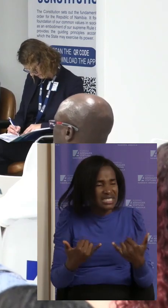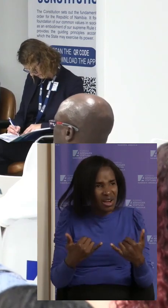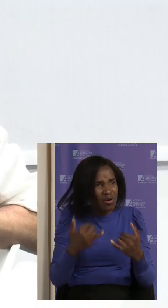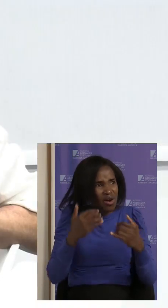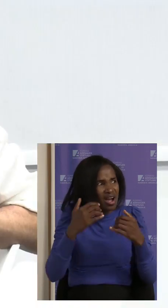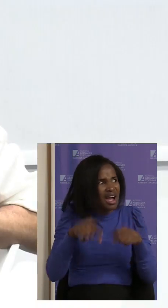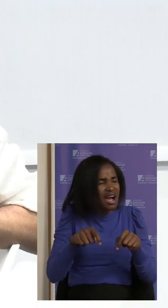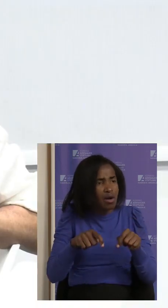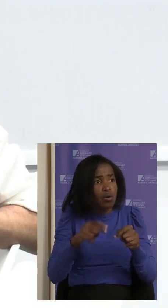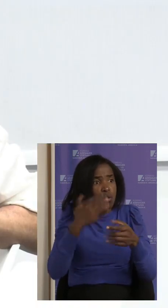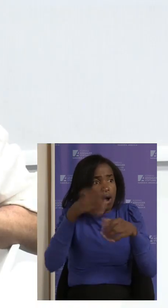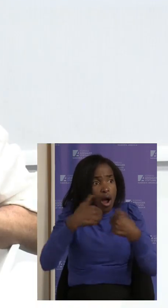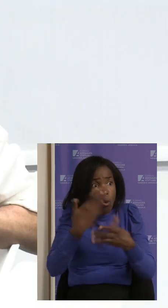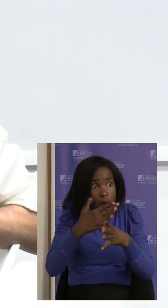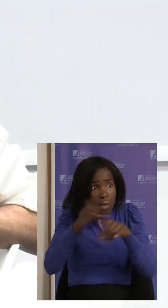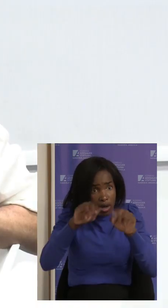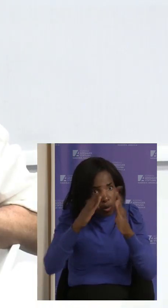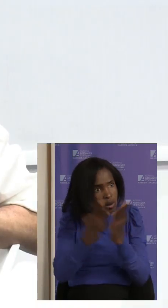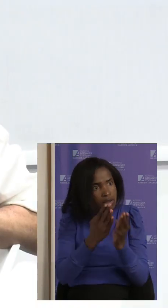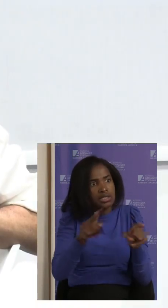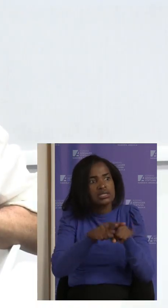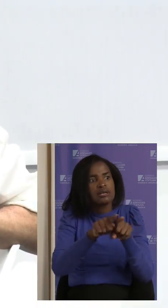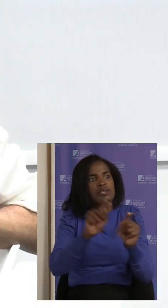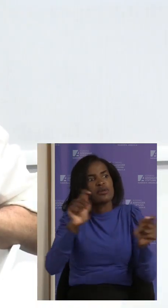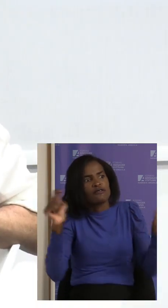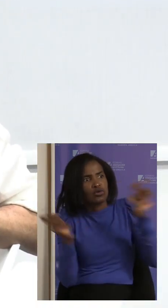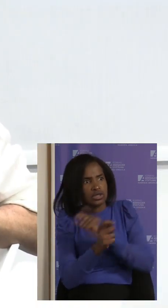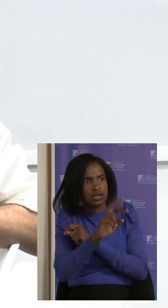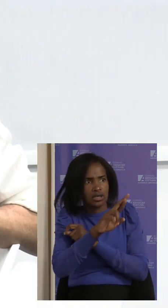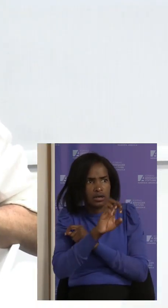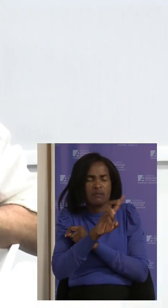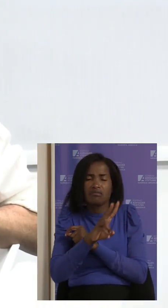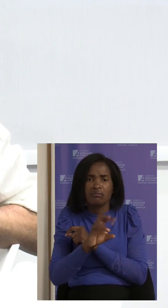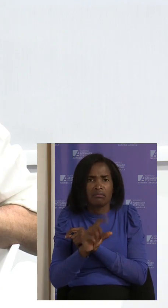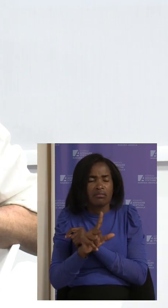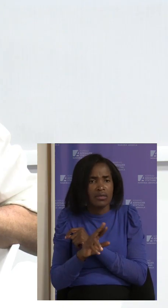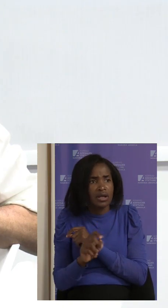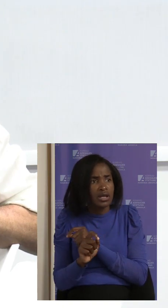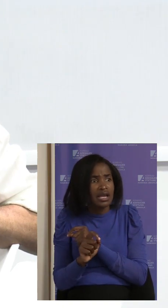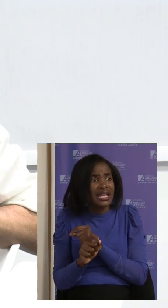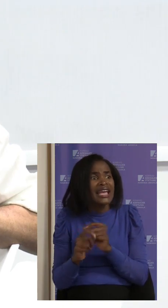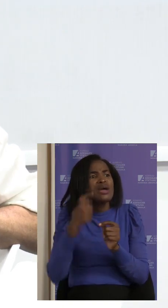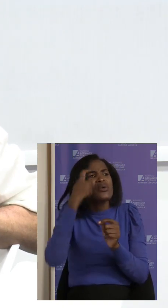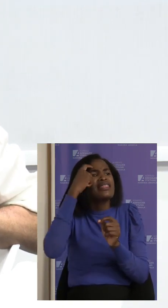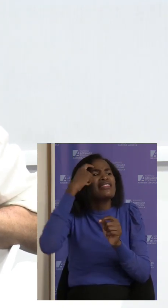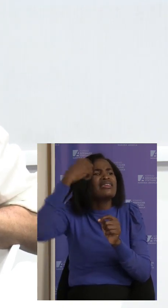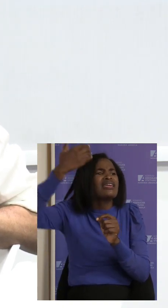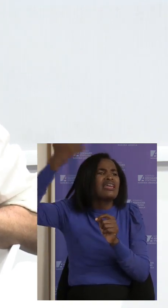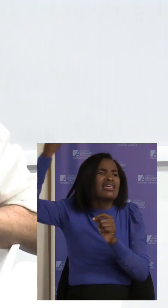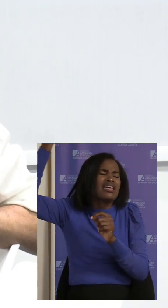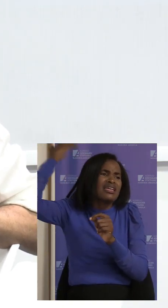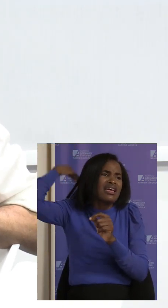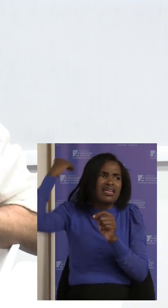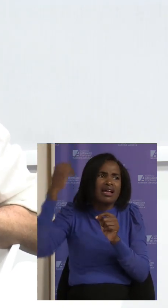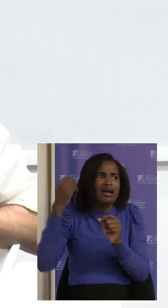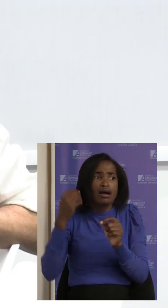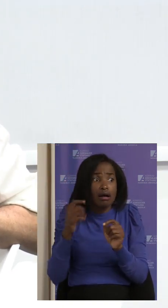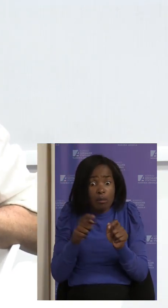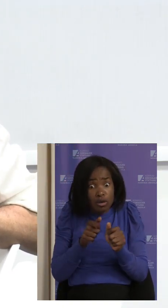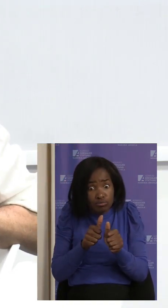a revolution. We cannot work on evolutionary pace while we are in a revolution. And we do